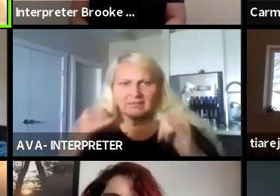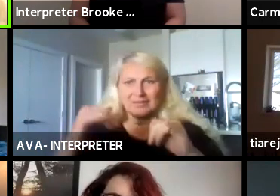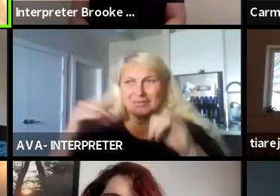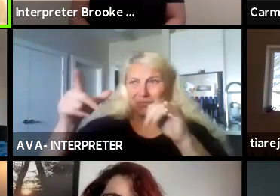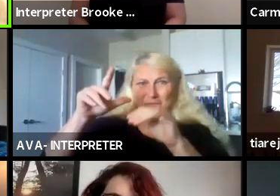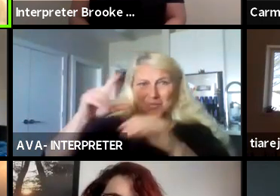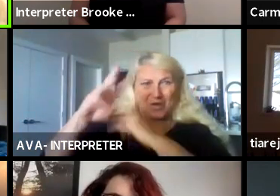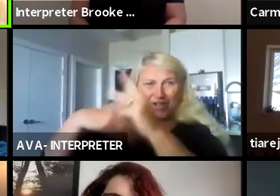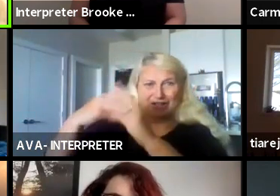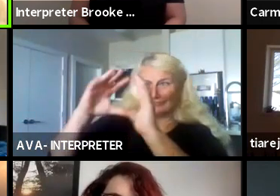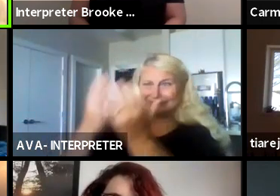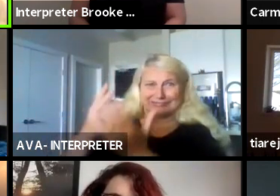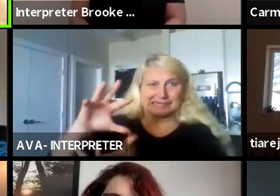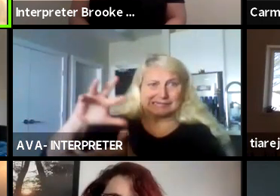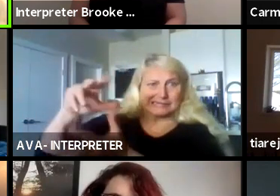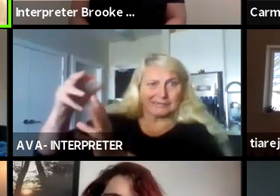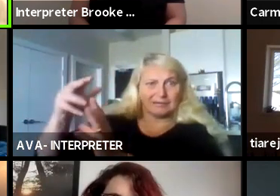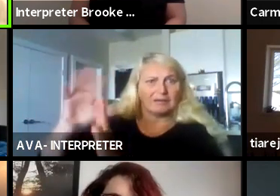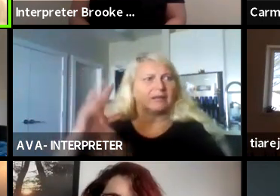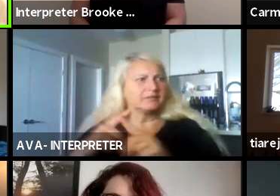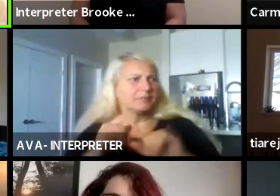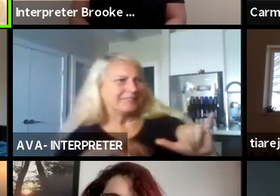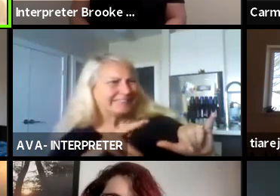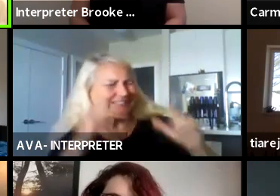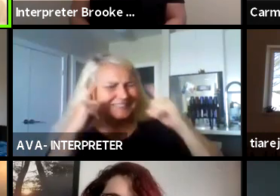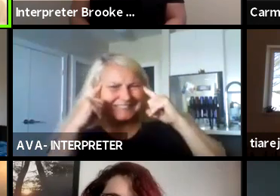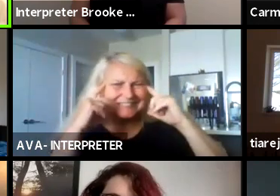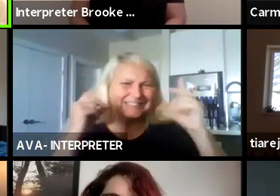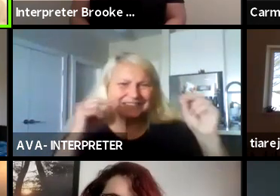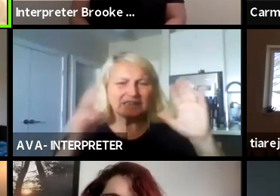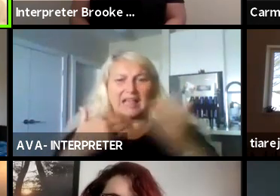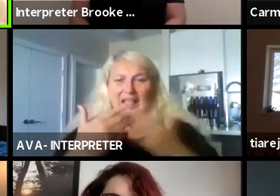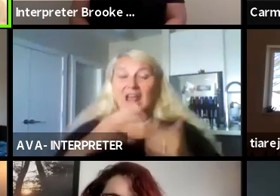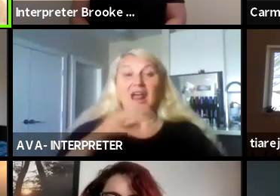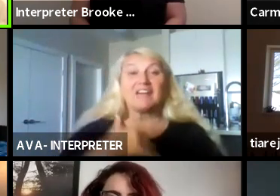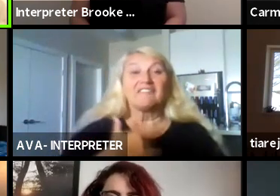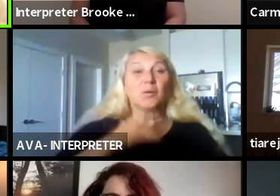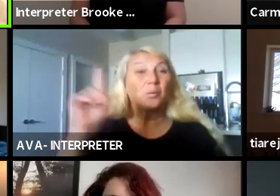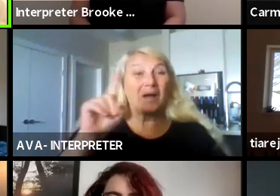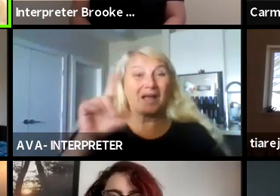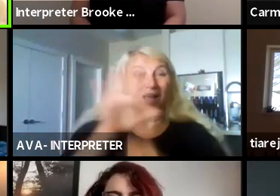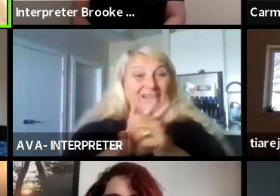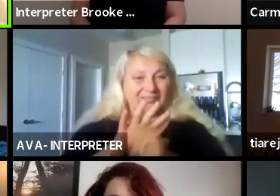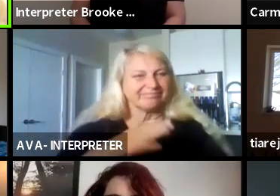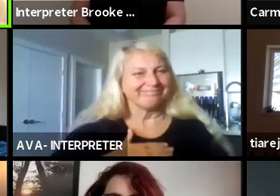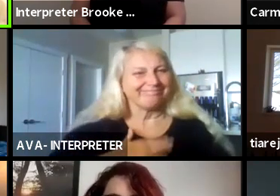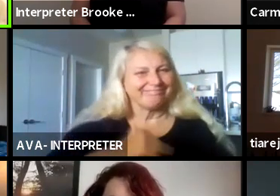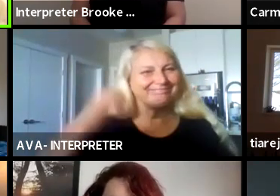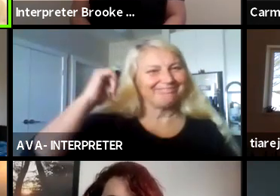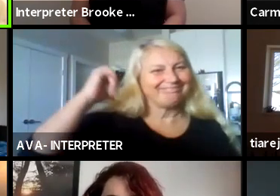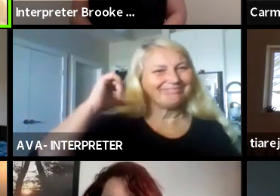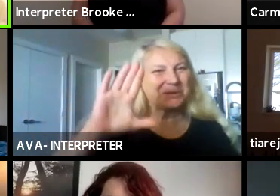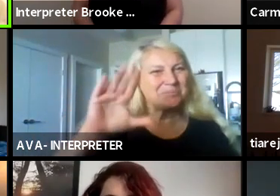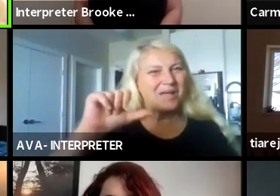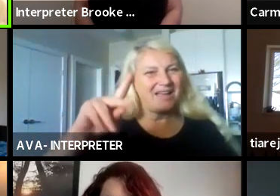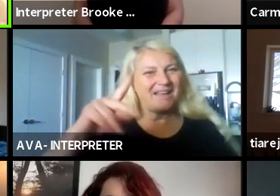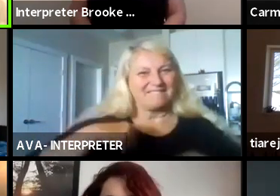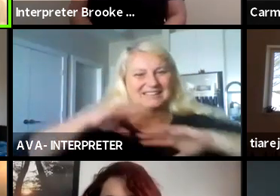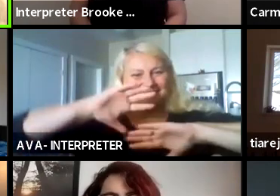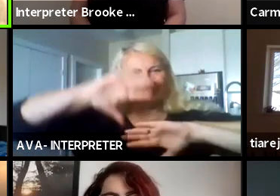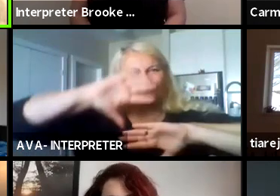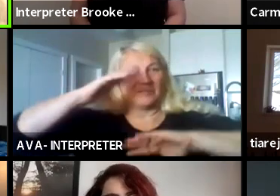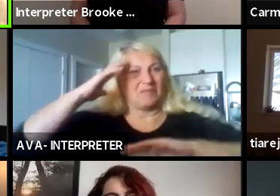also difficult. So I'm feeling that in my upper back right now. And I think that's indicative of the amount of time